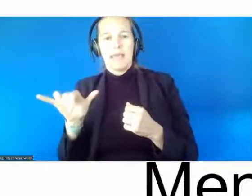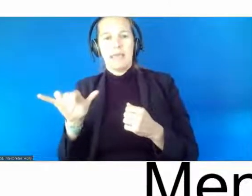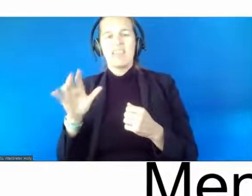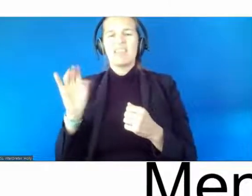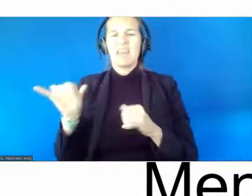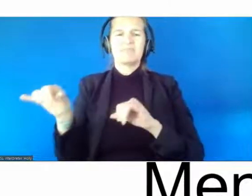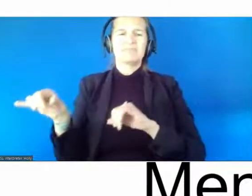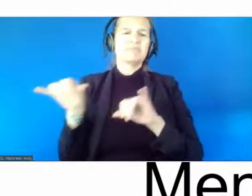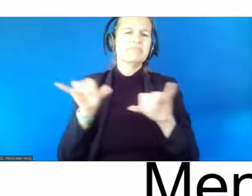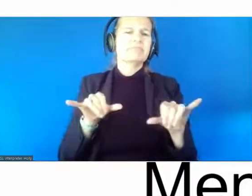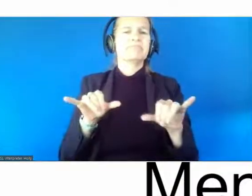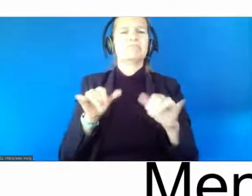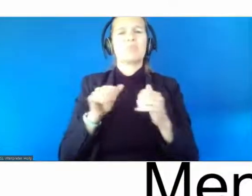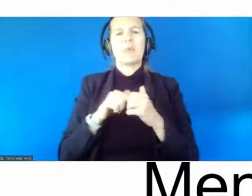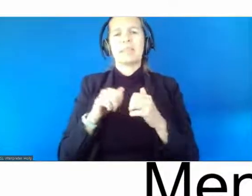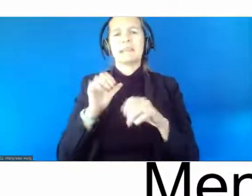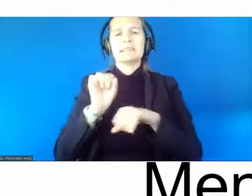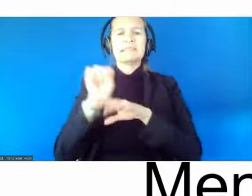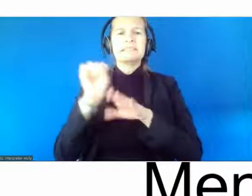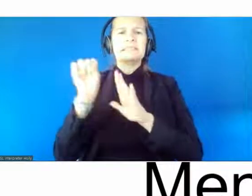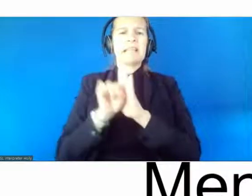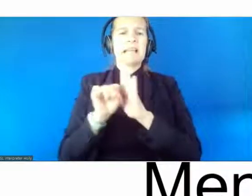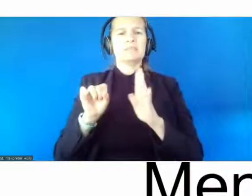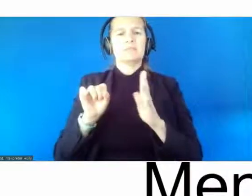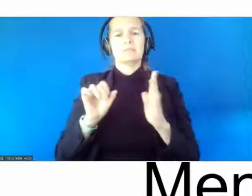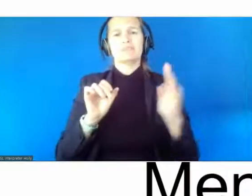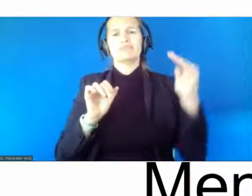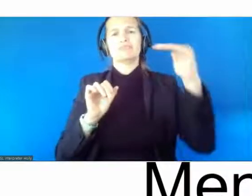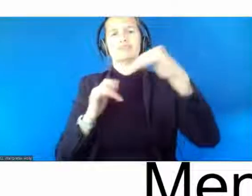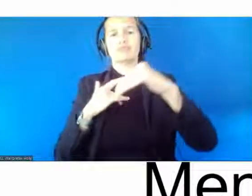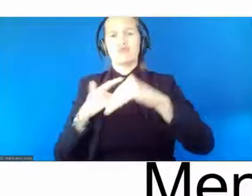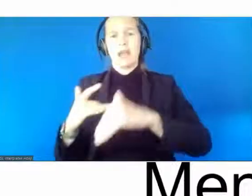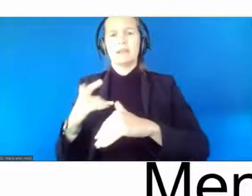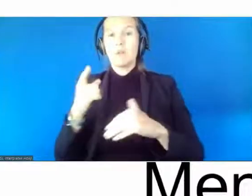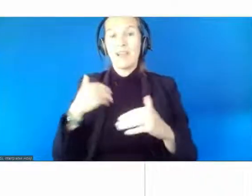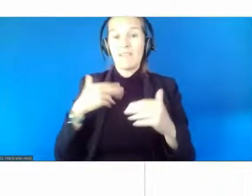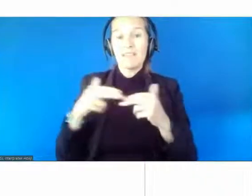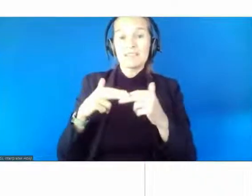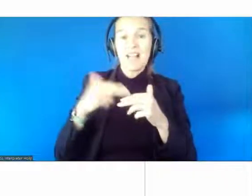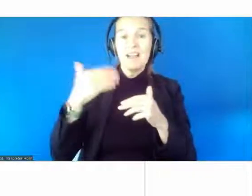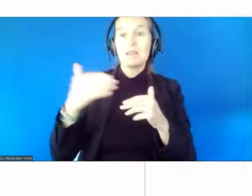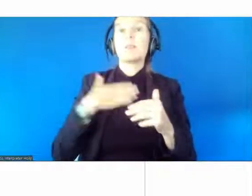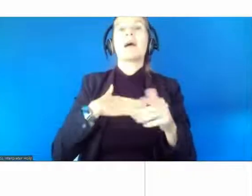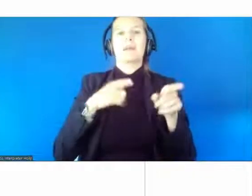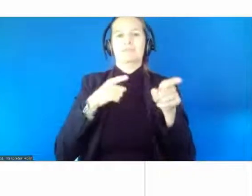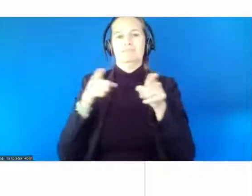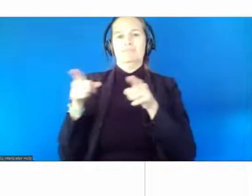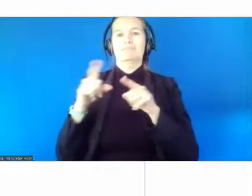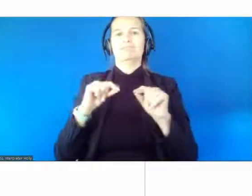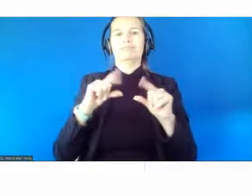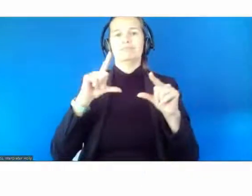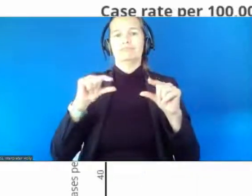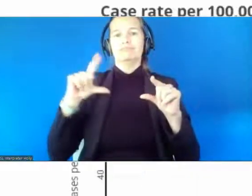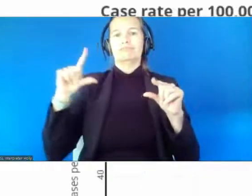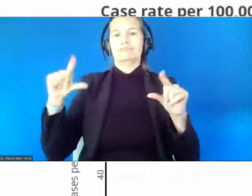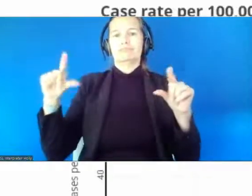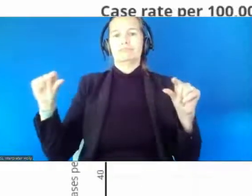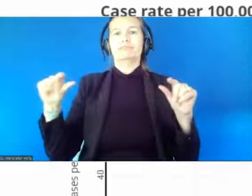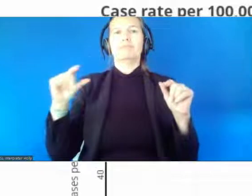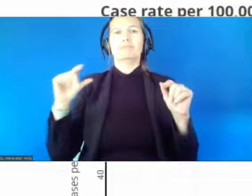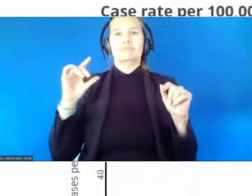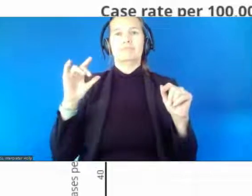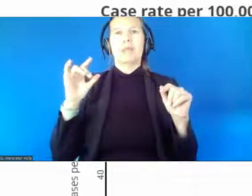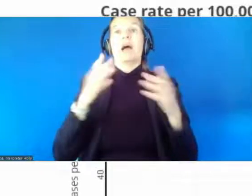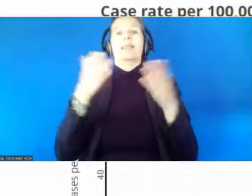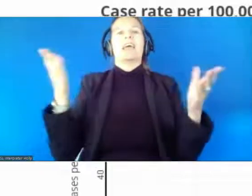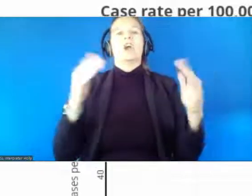the state trend coming down. Do we have that slide to show the various counties? That's the red and blue.